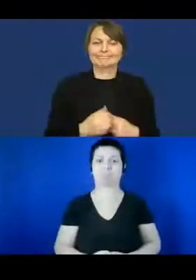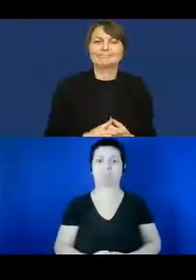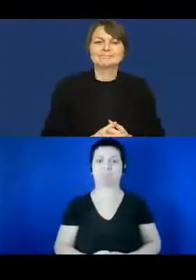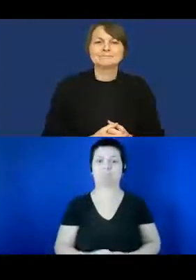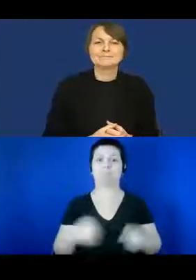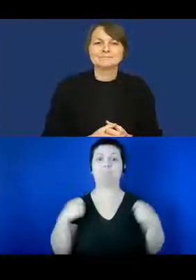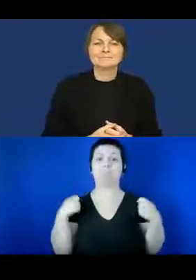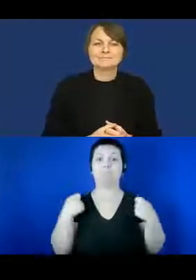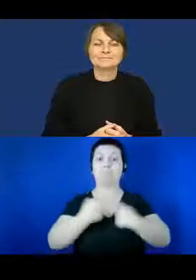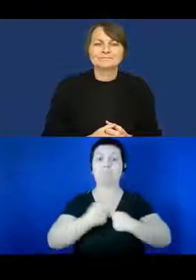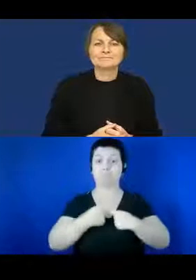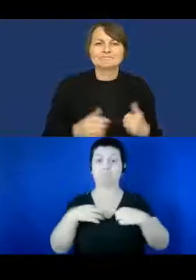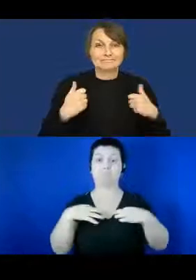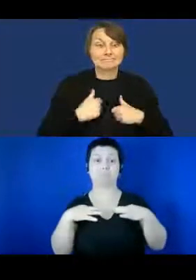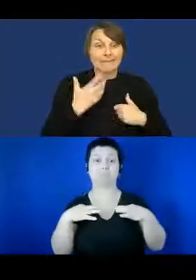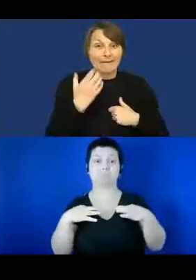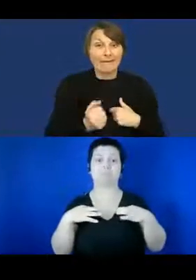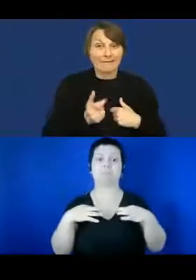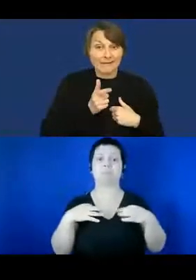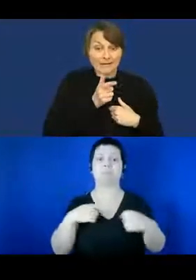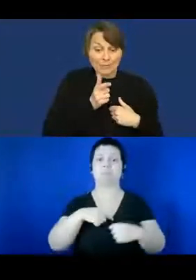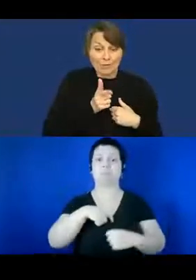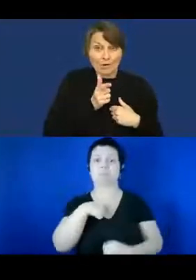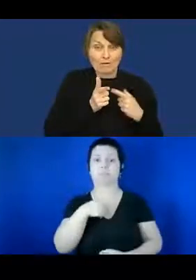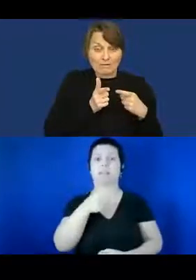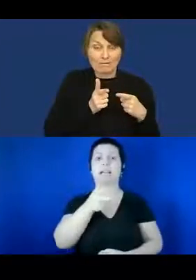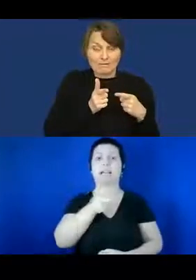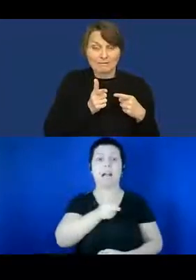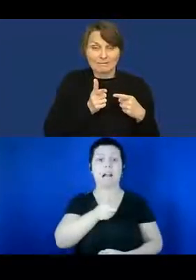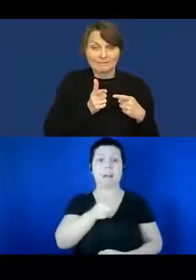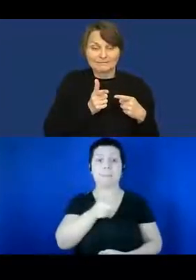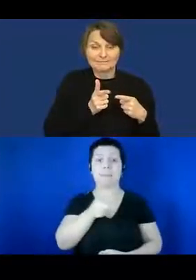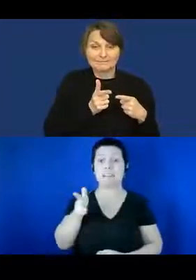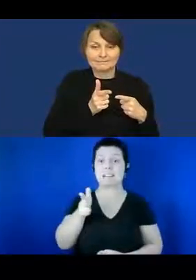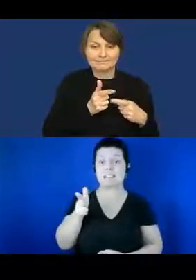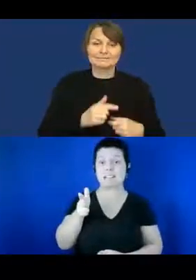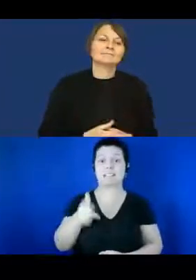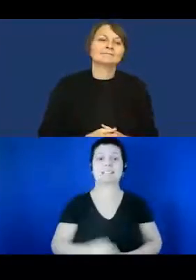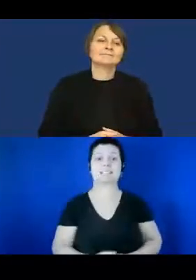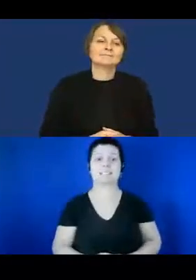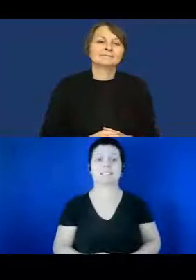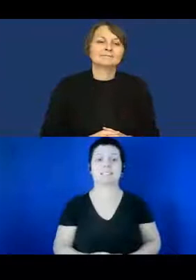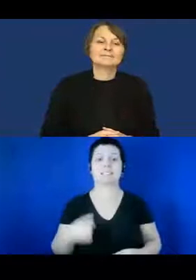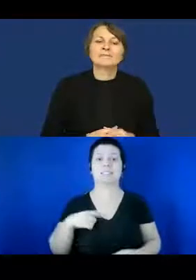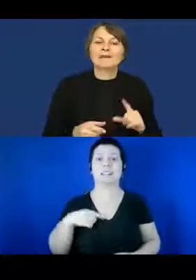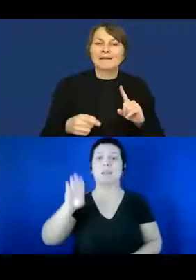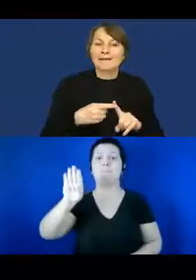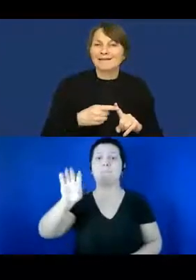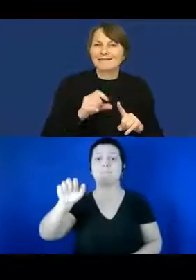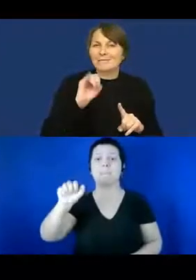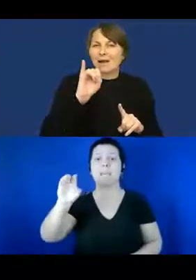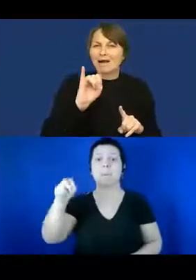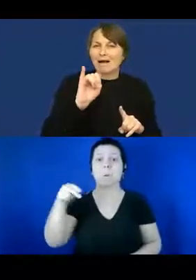using the camera and the iBeacon signal strengths,